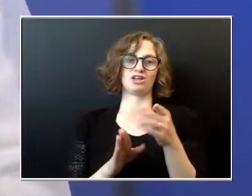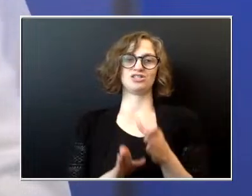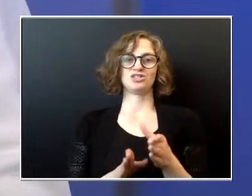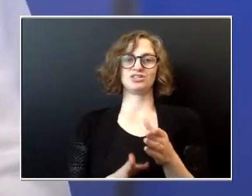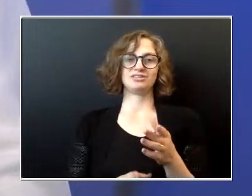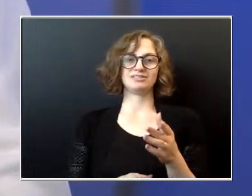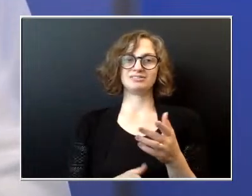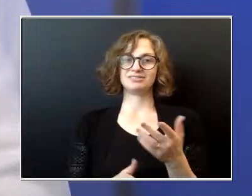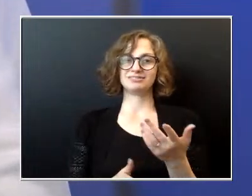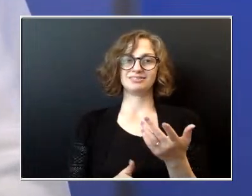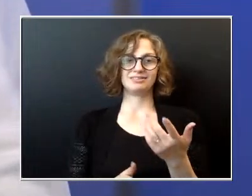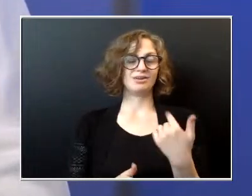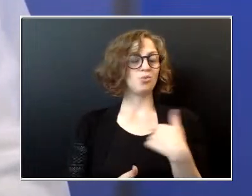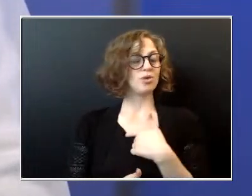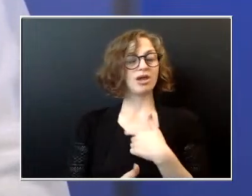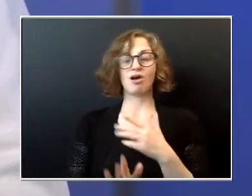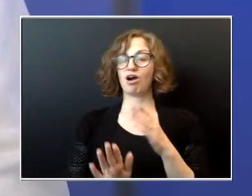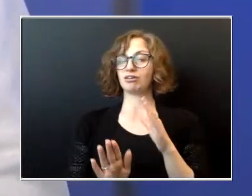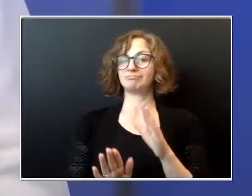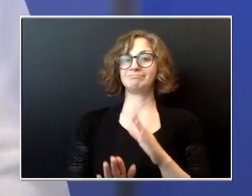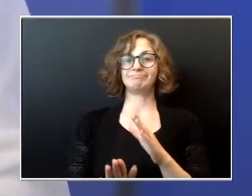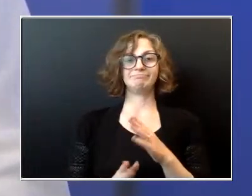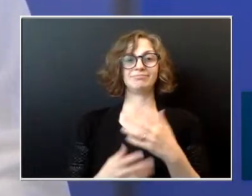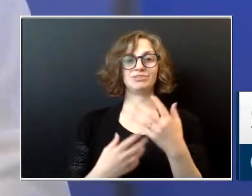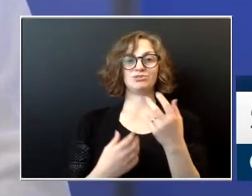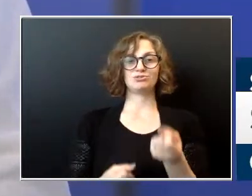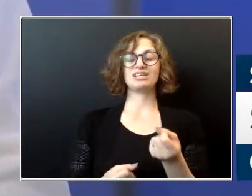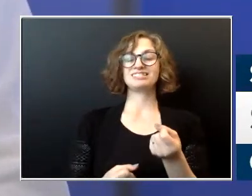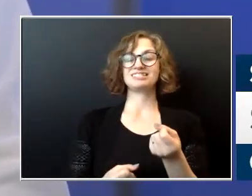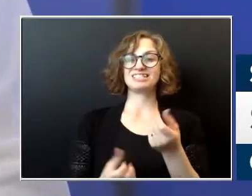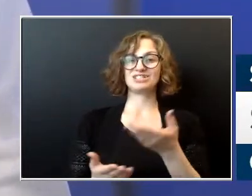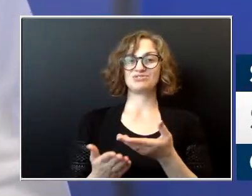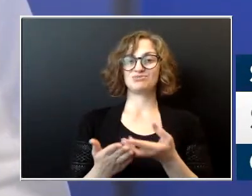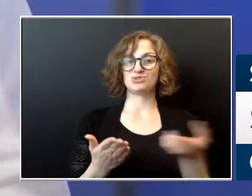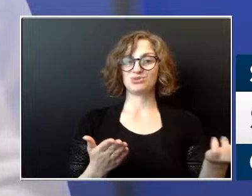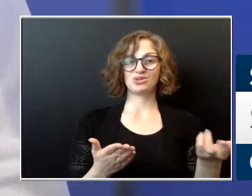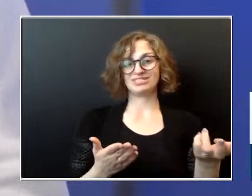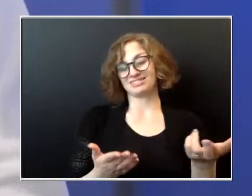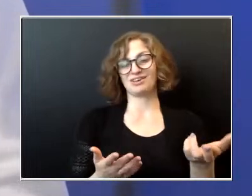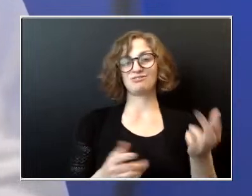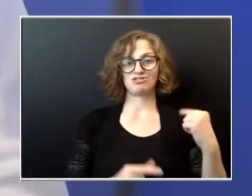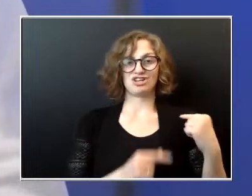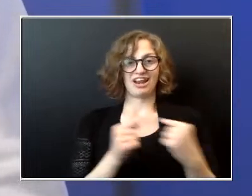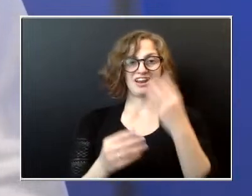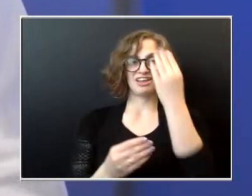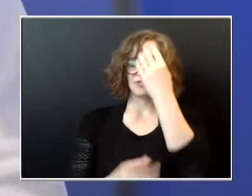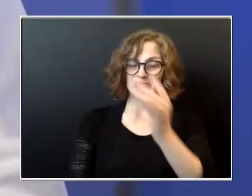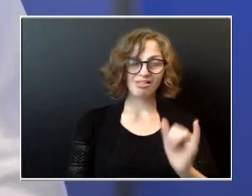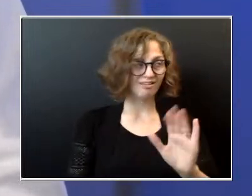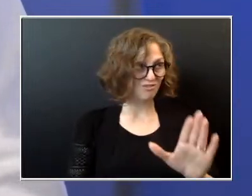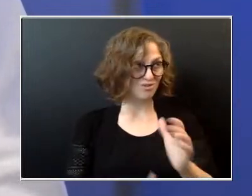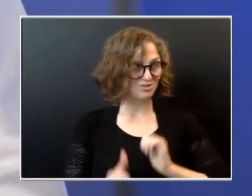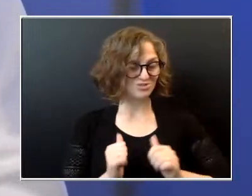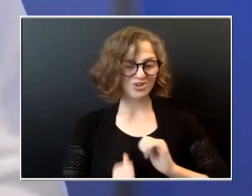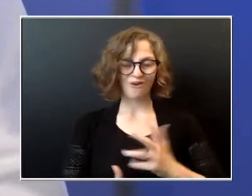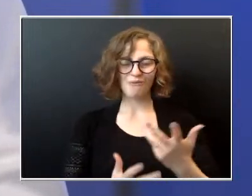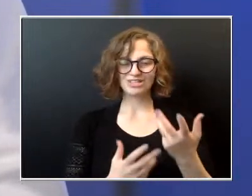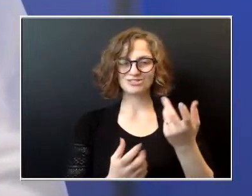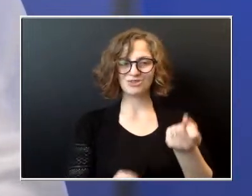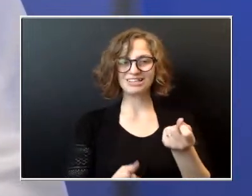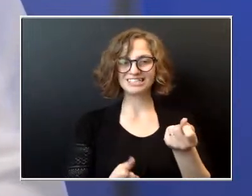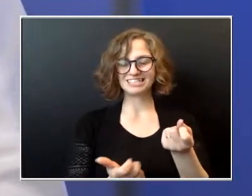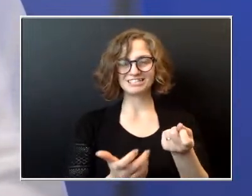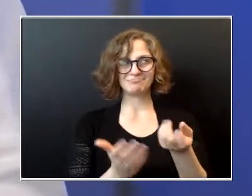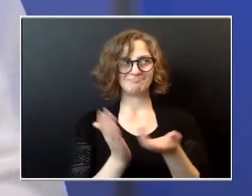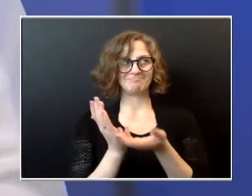genetic information, just like your show is a trusted venue for all the updates. And you know, it's going to